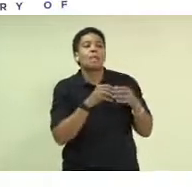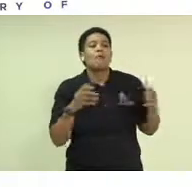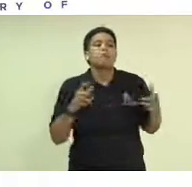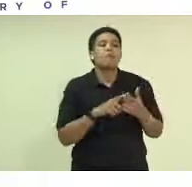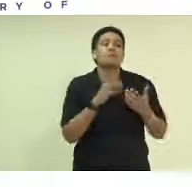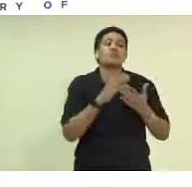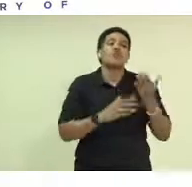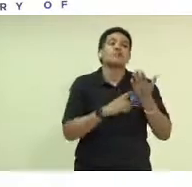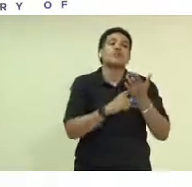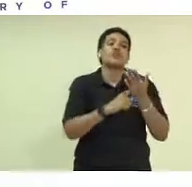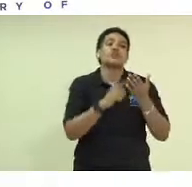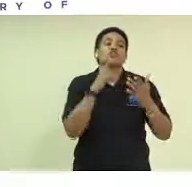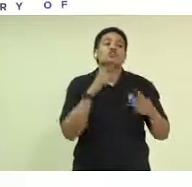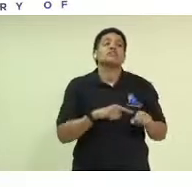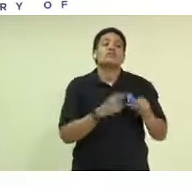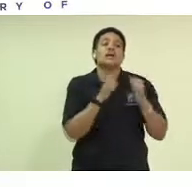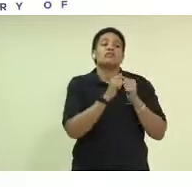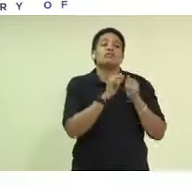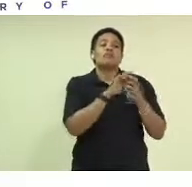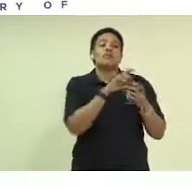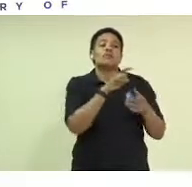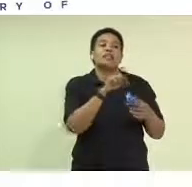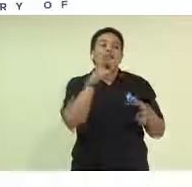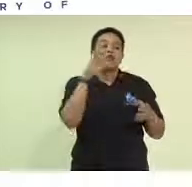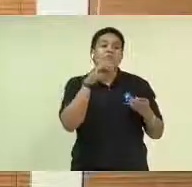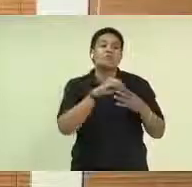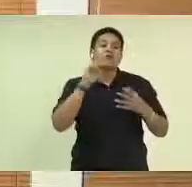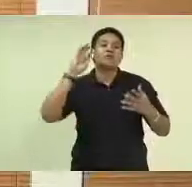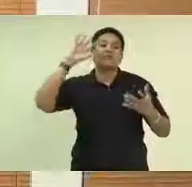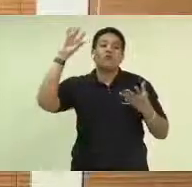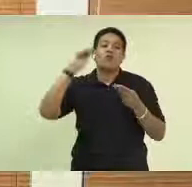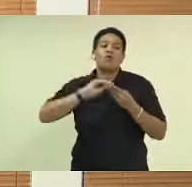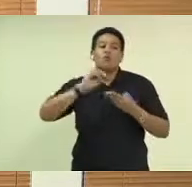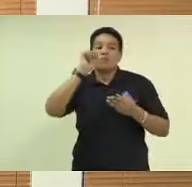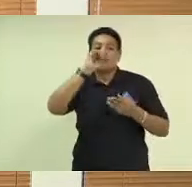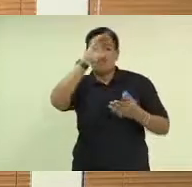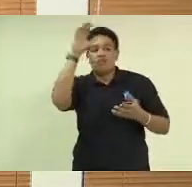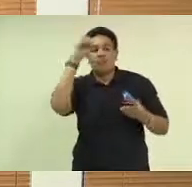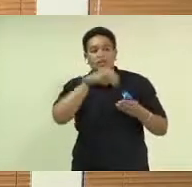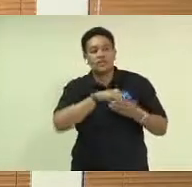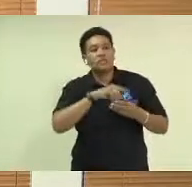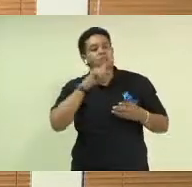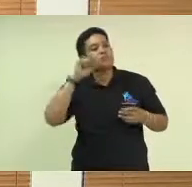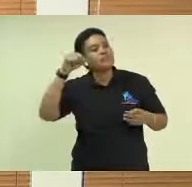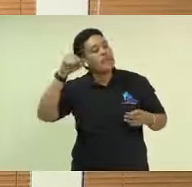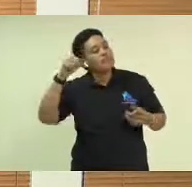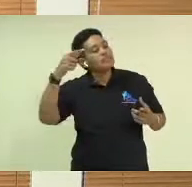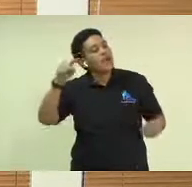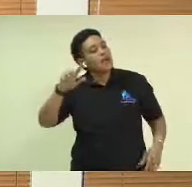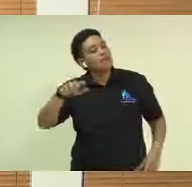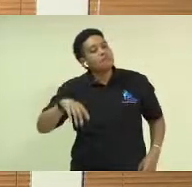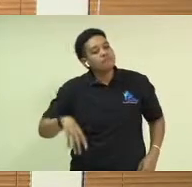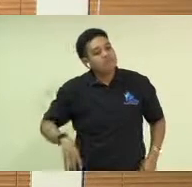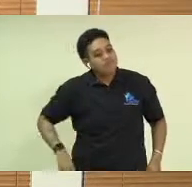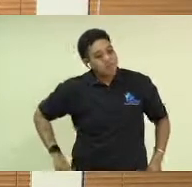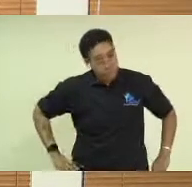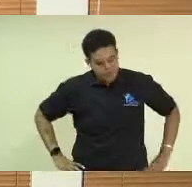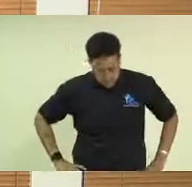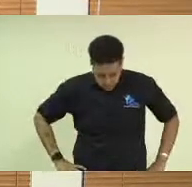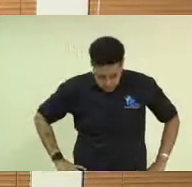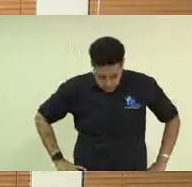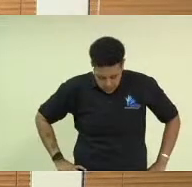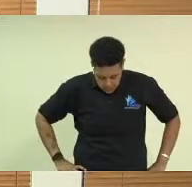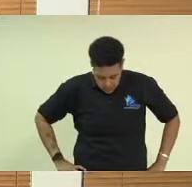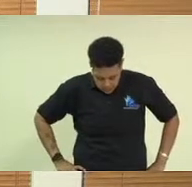some discussions have started along those lines as part of the overall private sector. So yes. Could what is happening